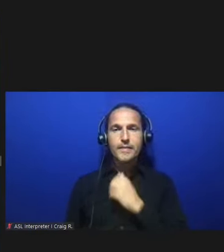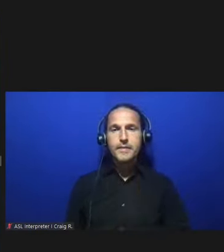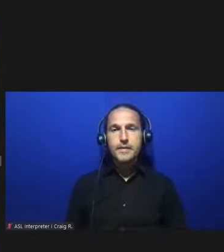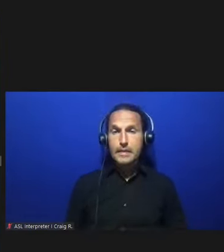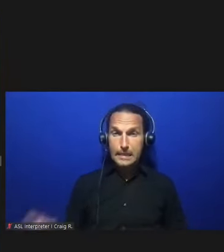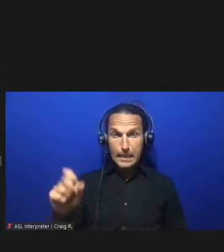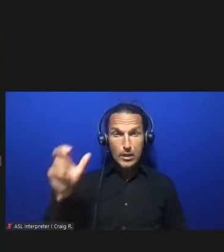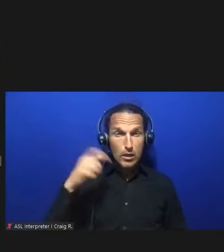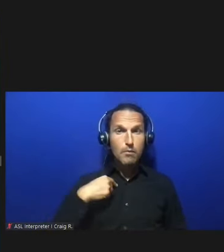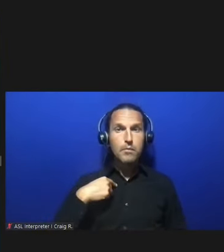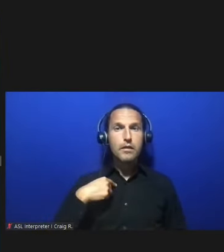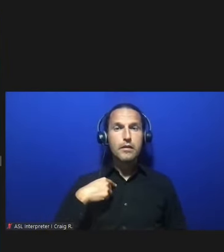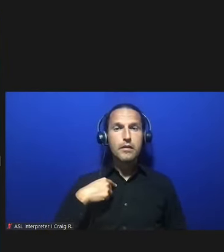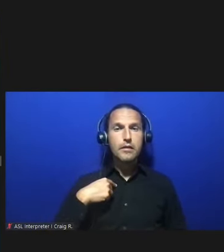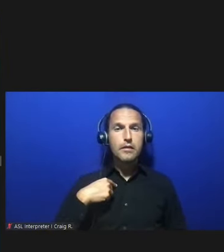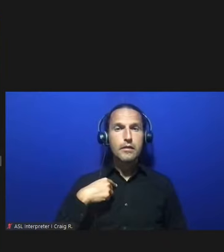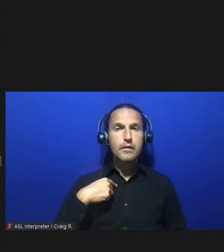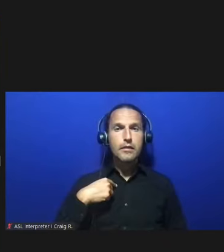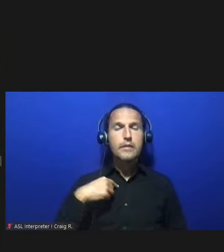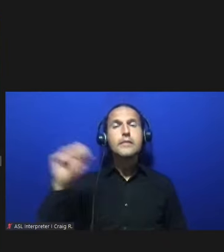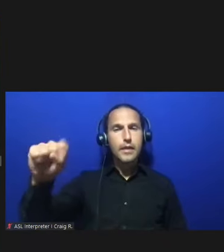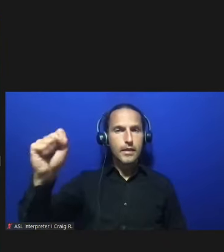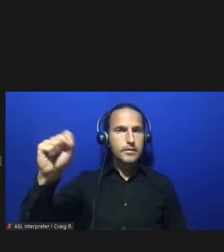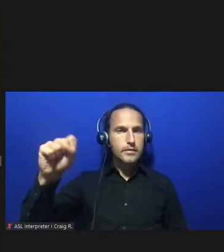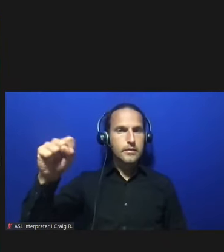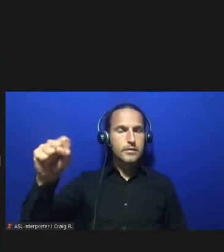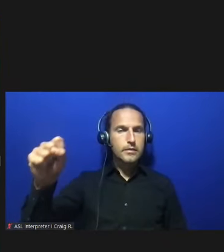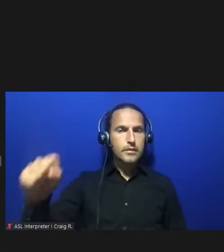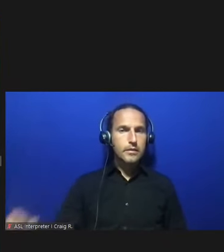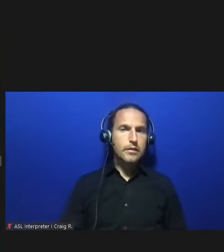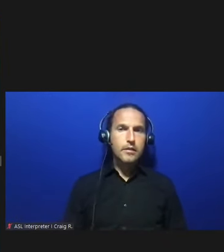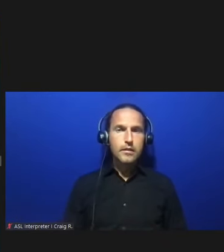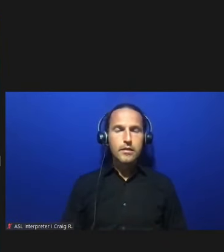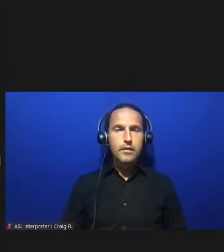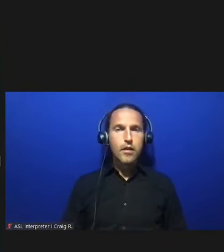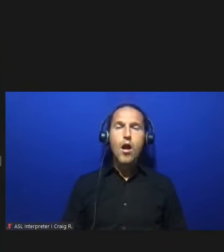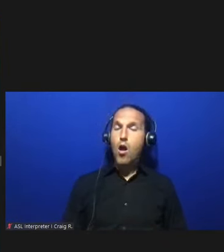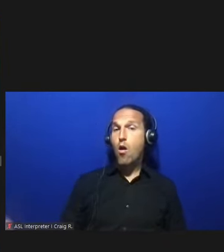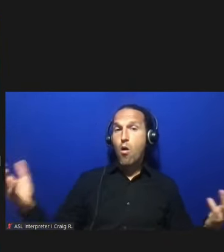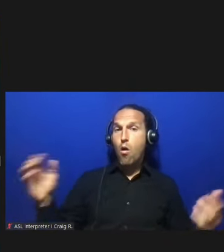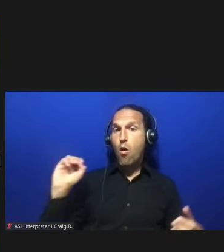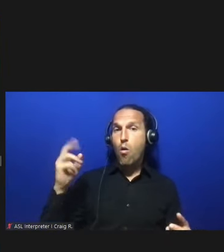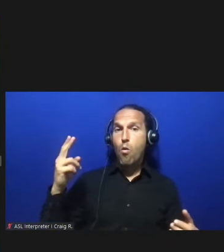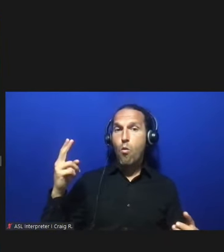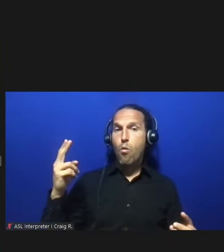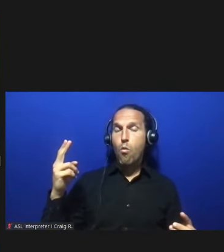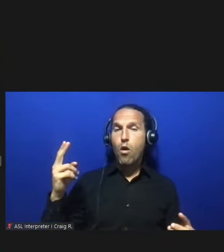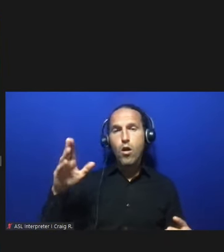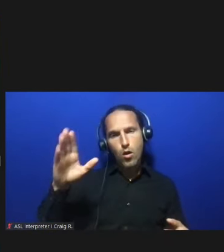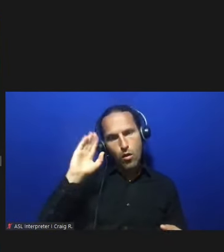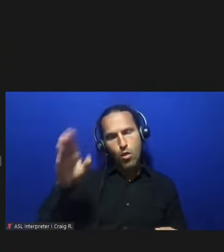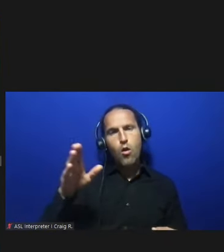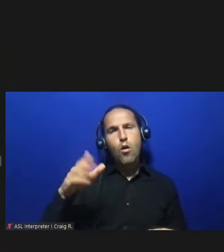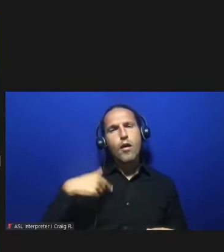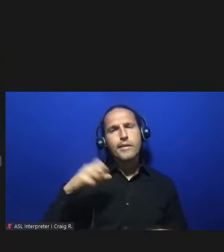Can you hear me? Yes. Oh.